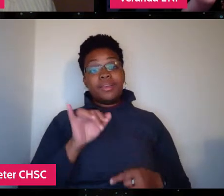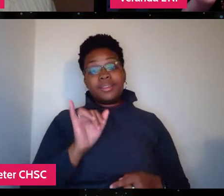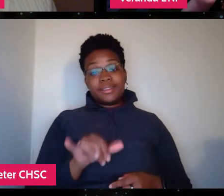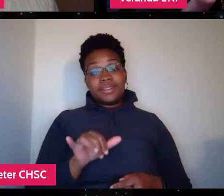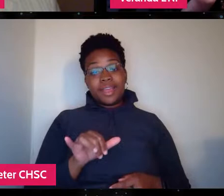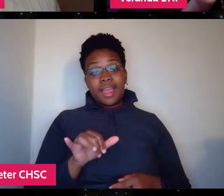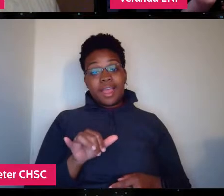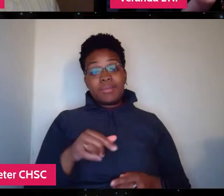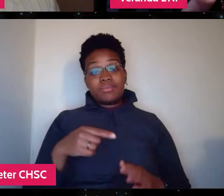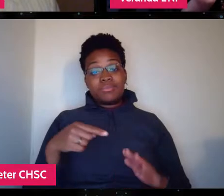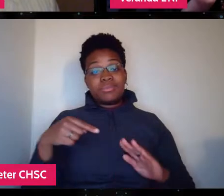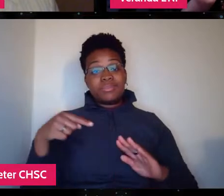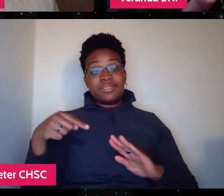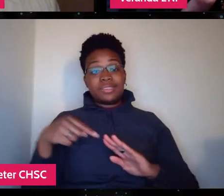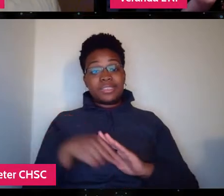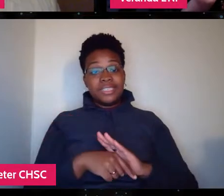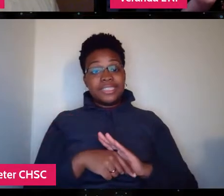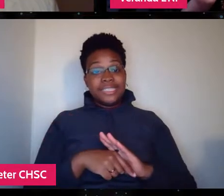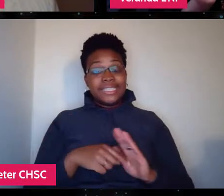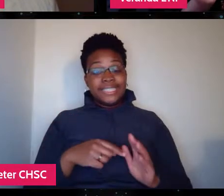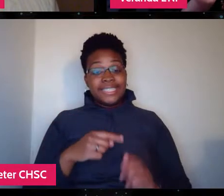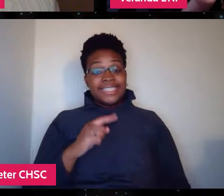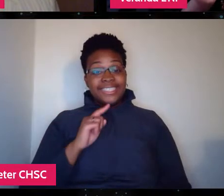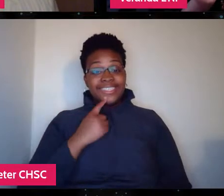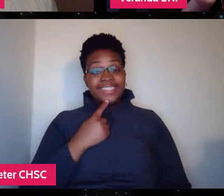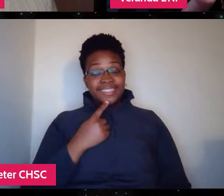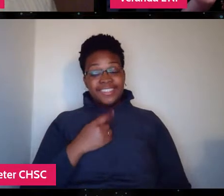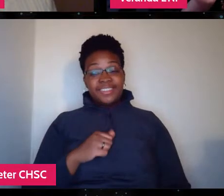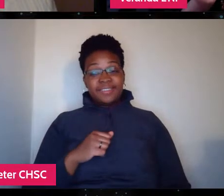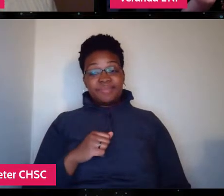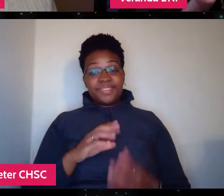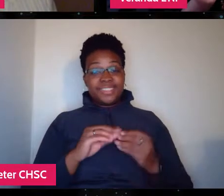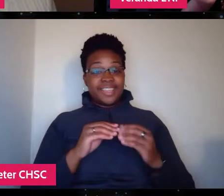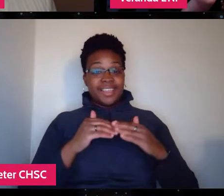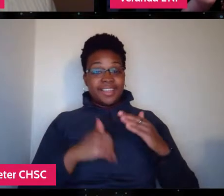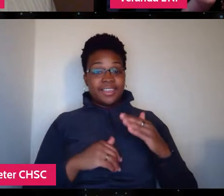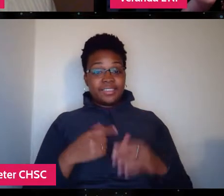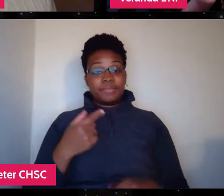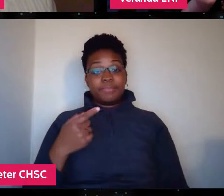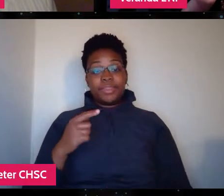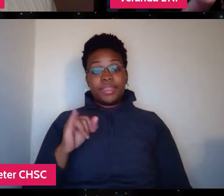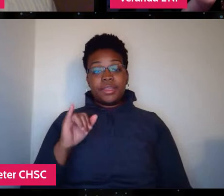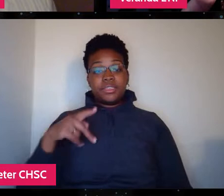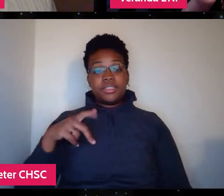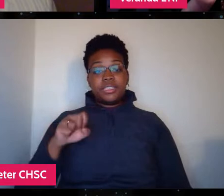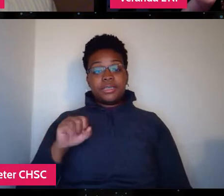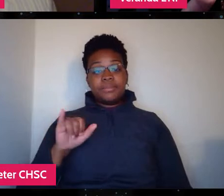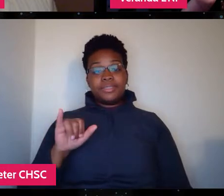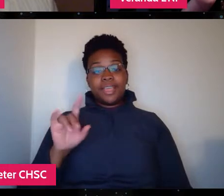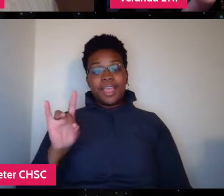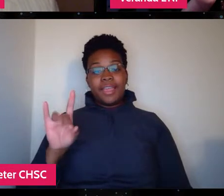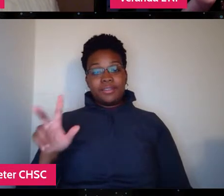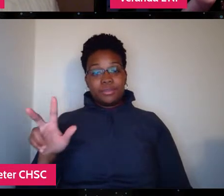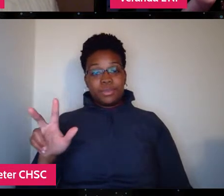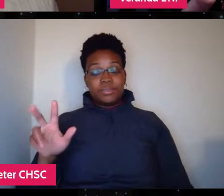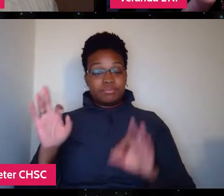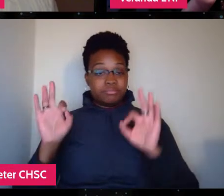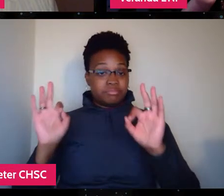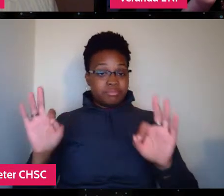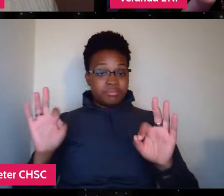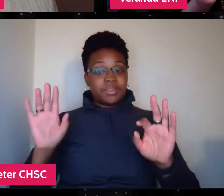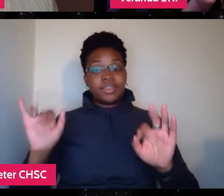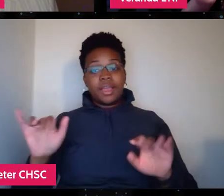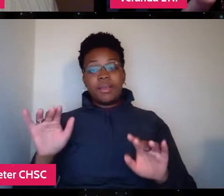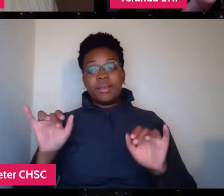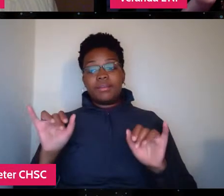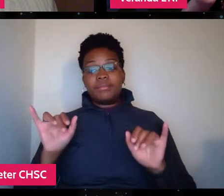That was intense, to say the least. Gypsy 83 was wonderful, but that was incredible too.